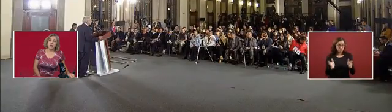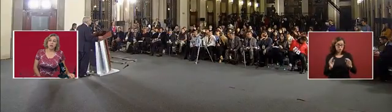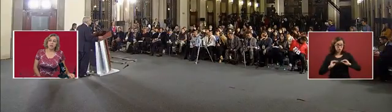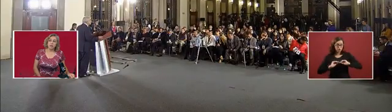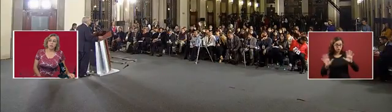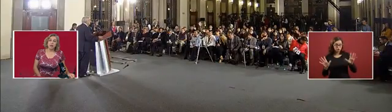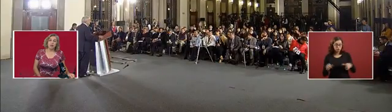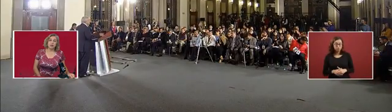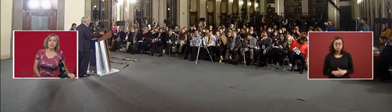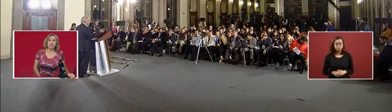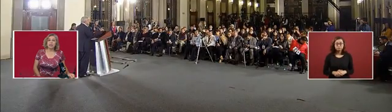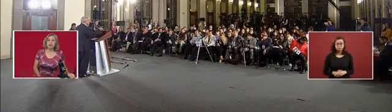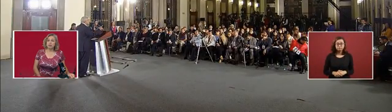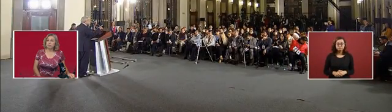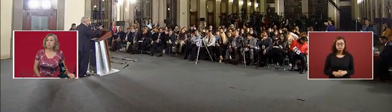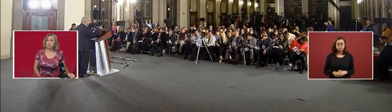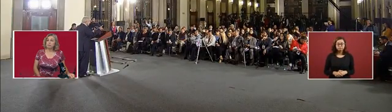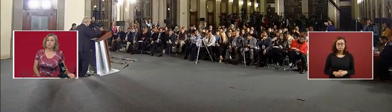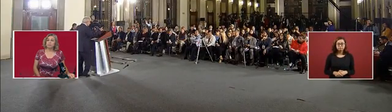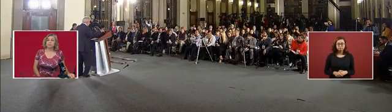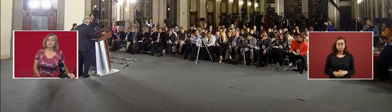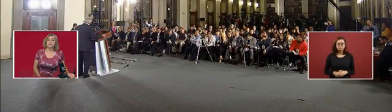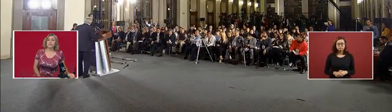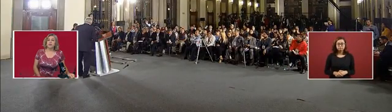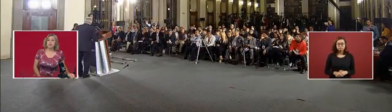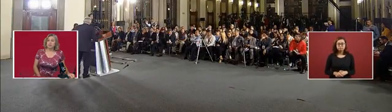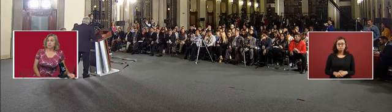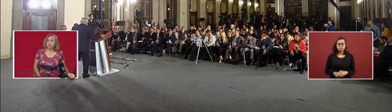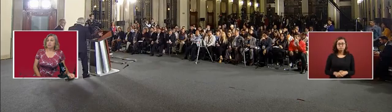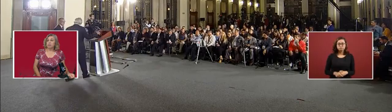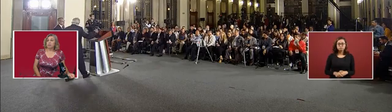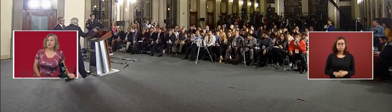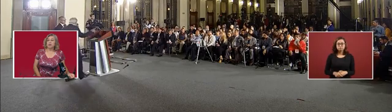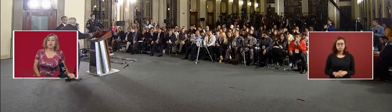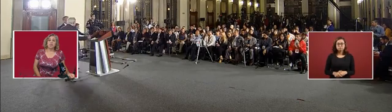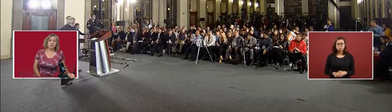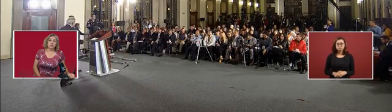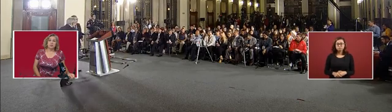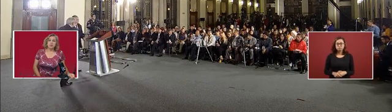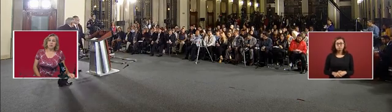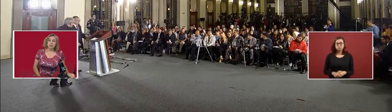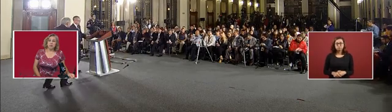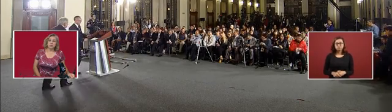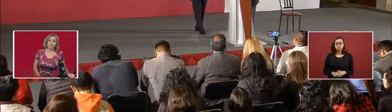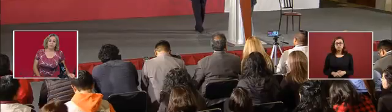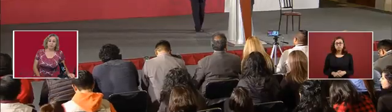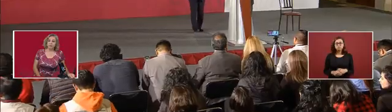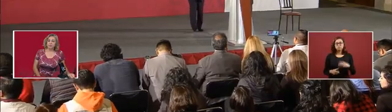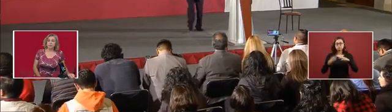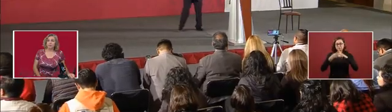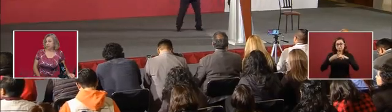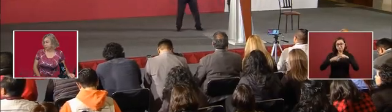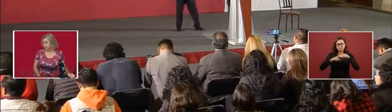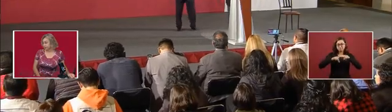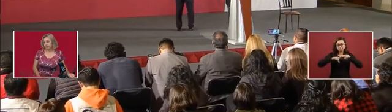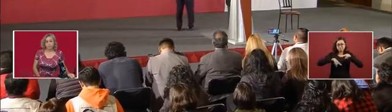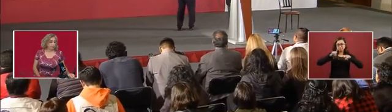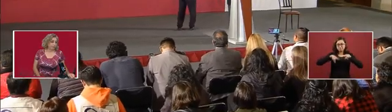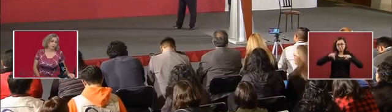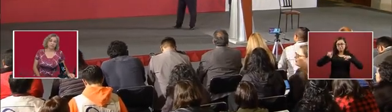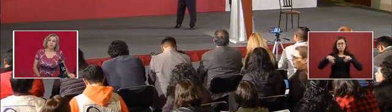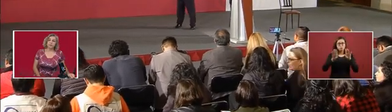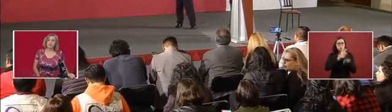prevention and that we uh, maintain ourselves informed. And